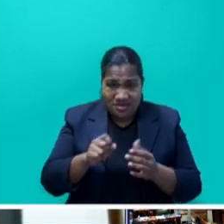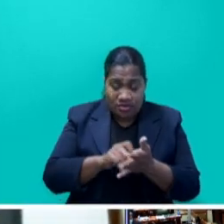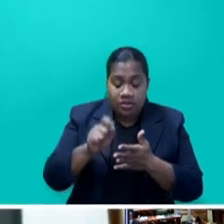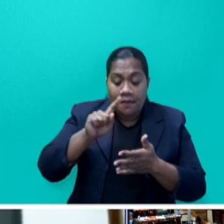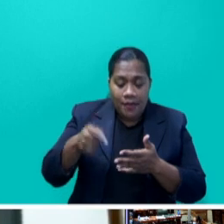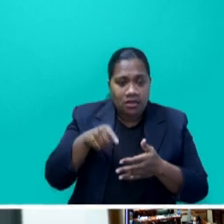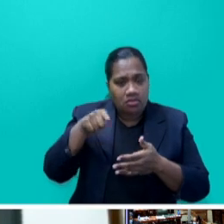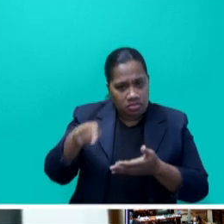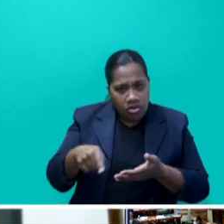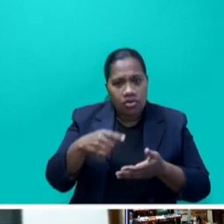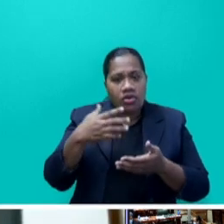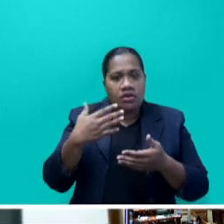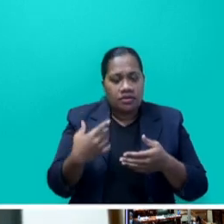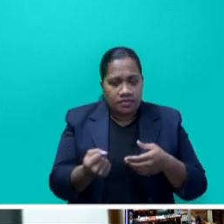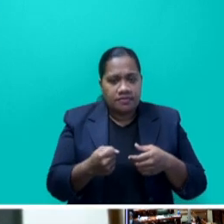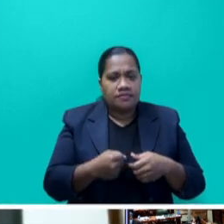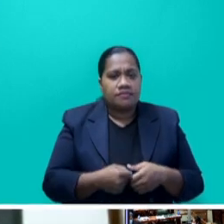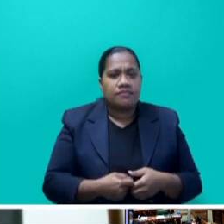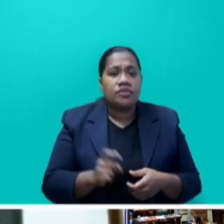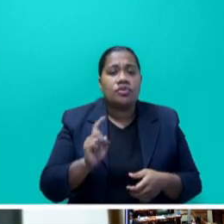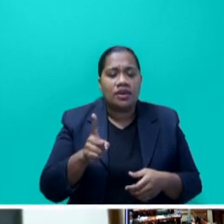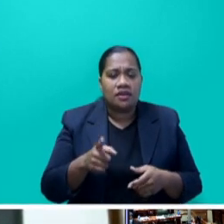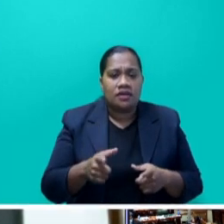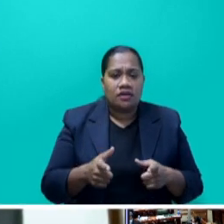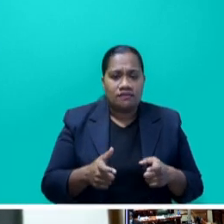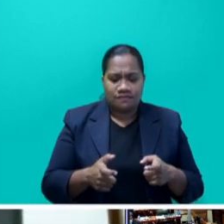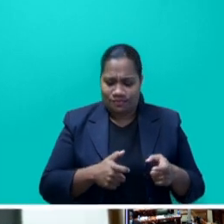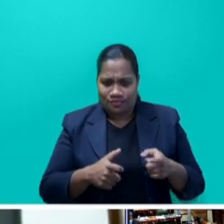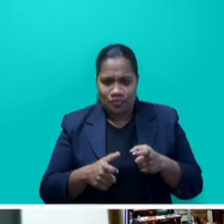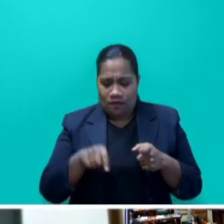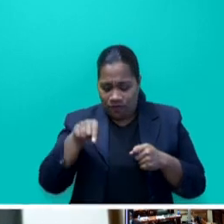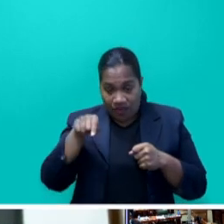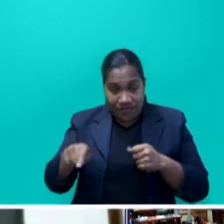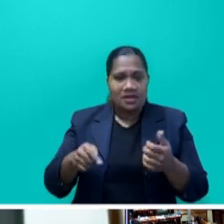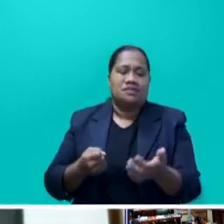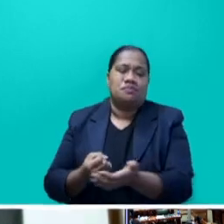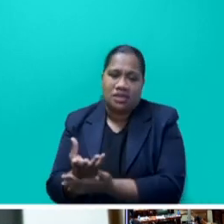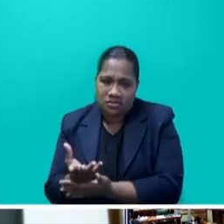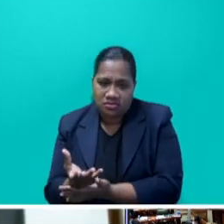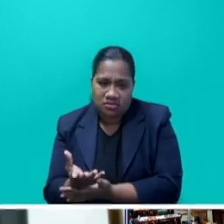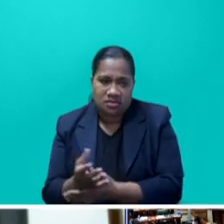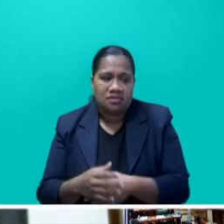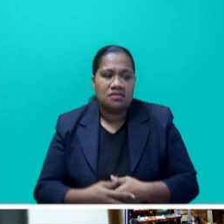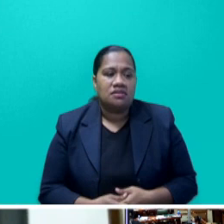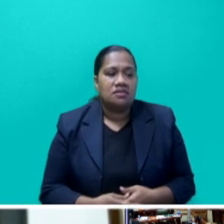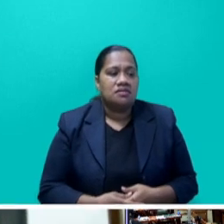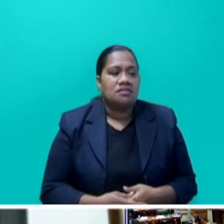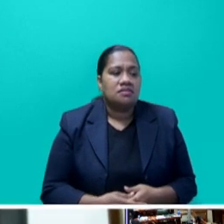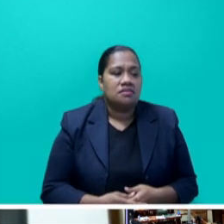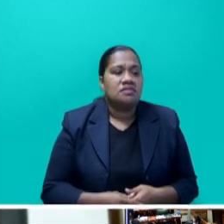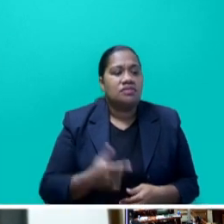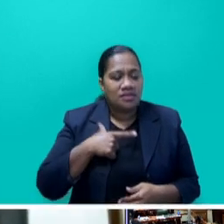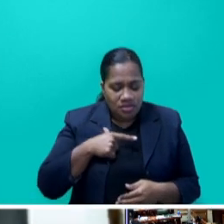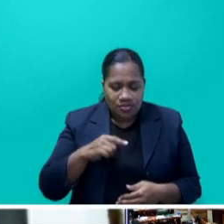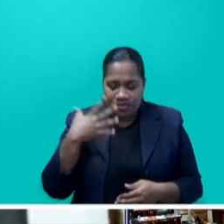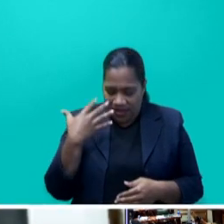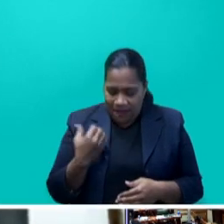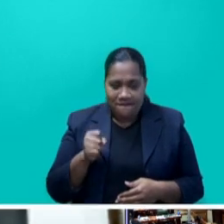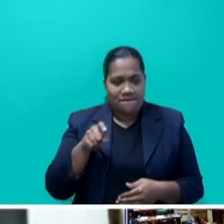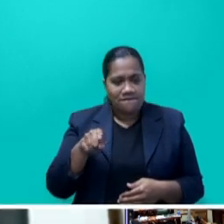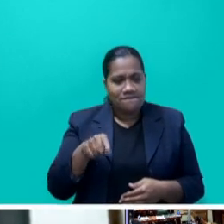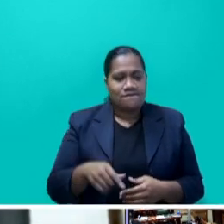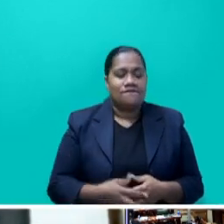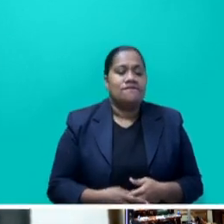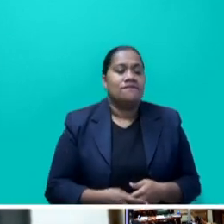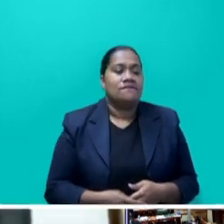in respect of that particular head expenditure. So that's why we have to take an expensive view in that respect.